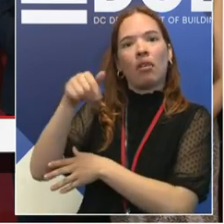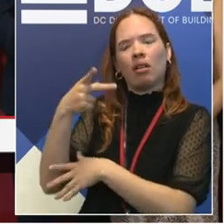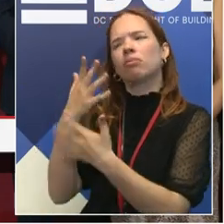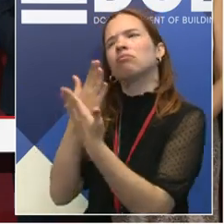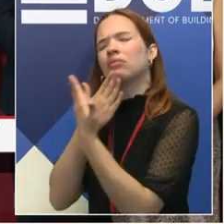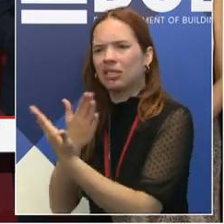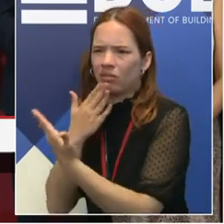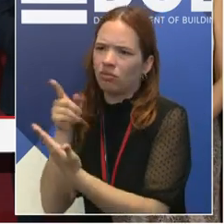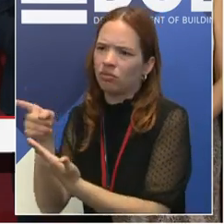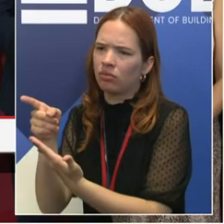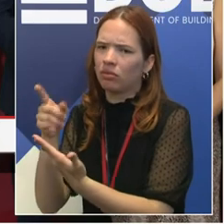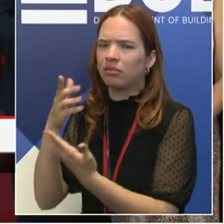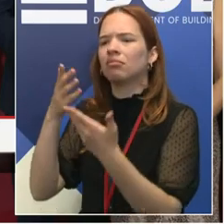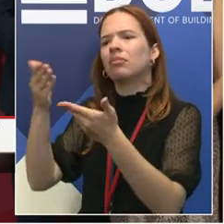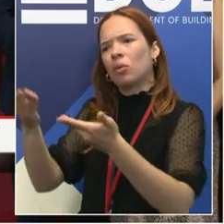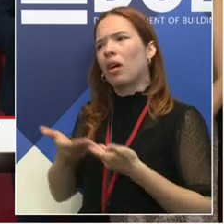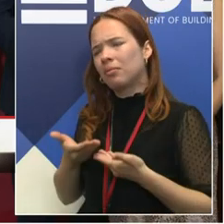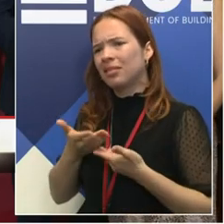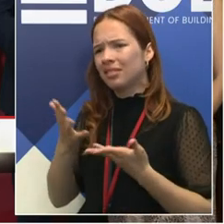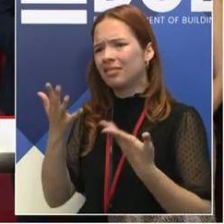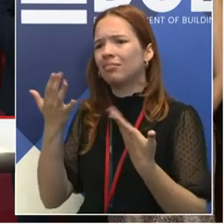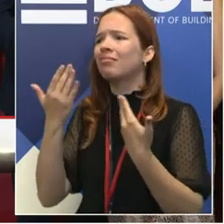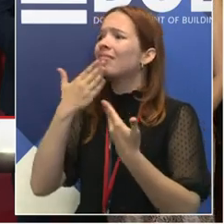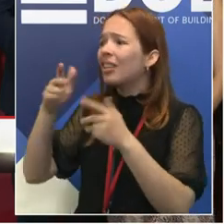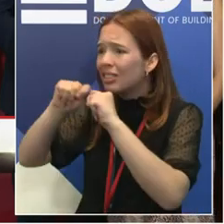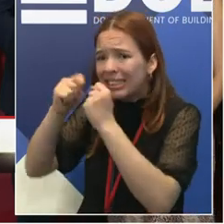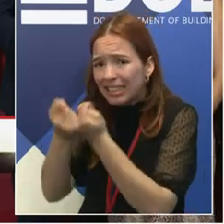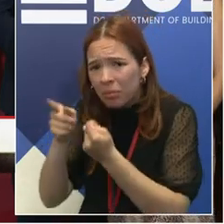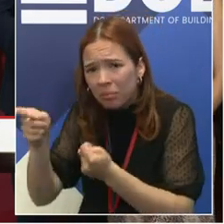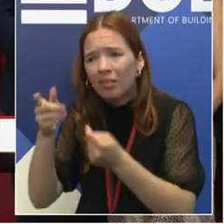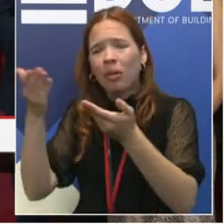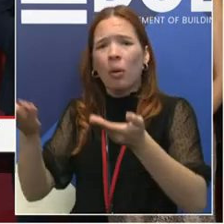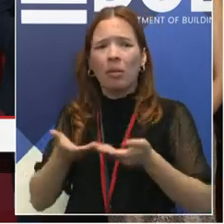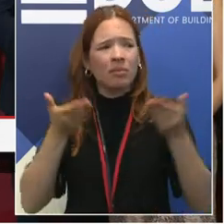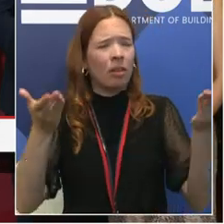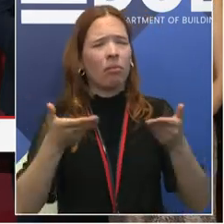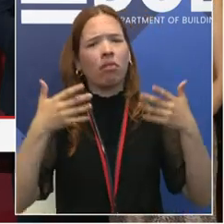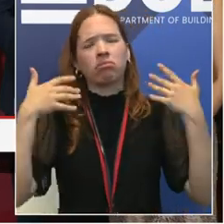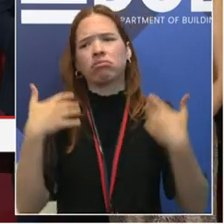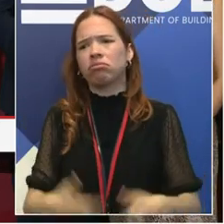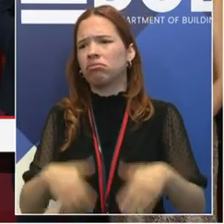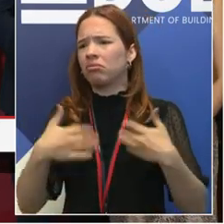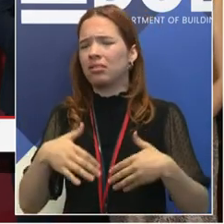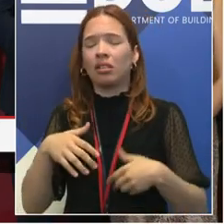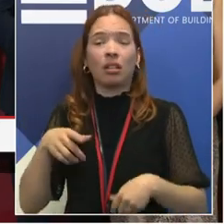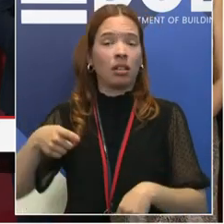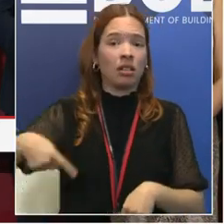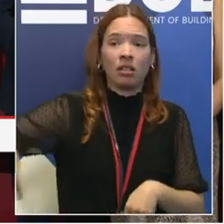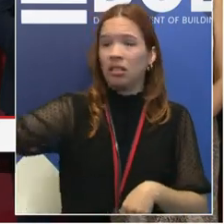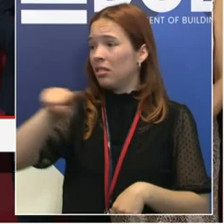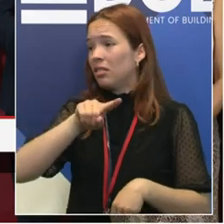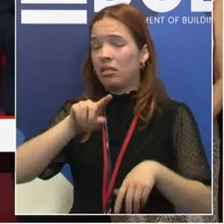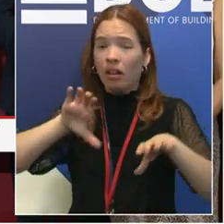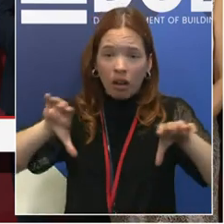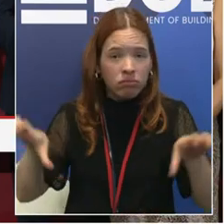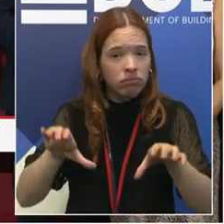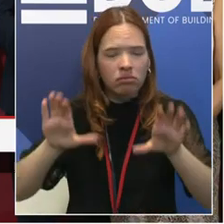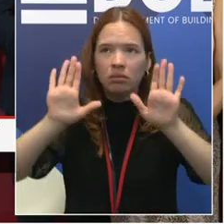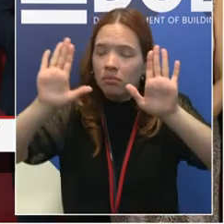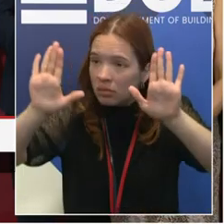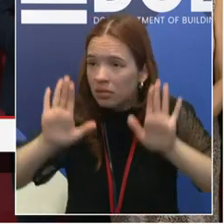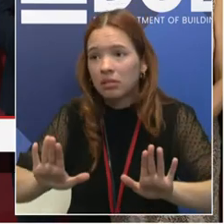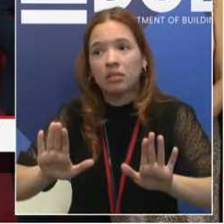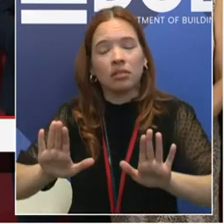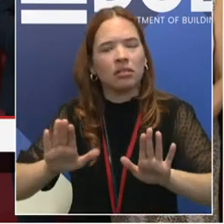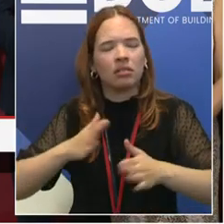team. It's evident that there's amazing things already underway, and I'm the beneficiary of an enormous amount of great hard work and